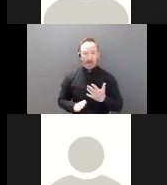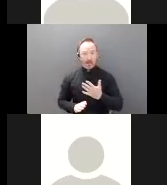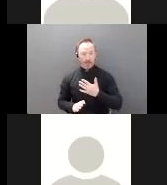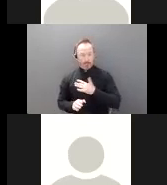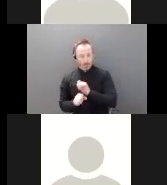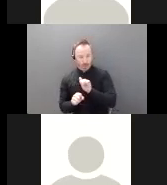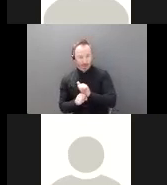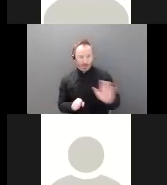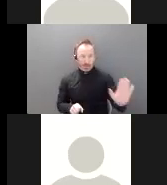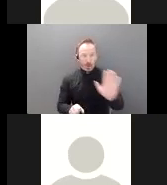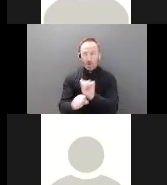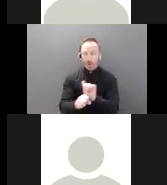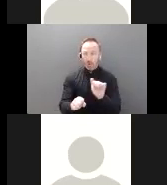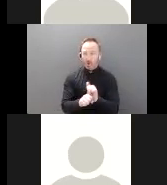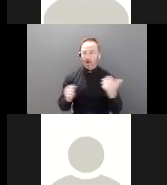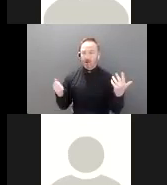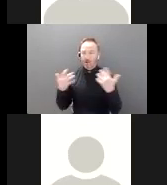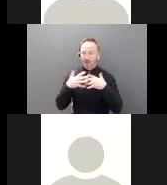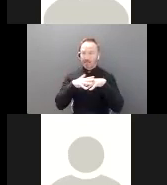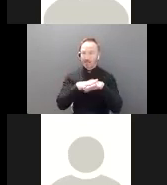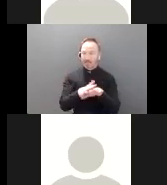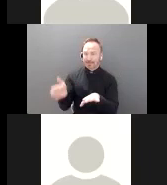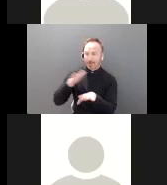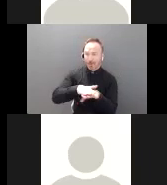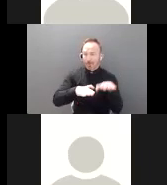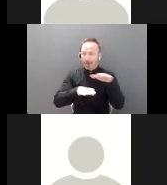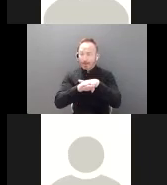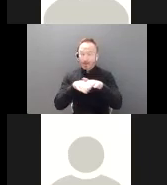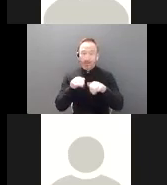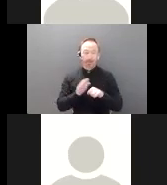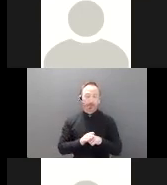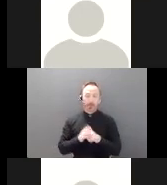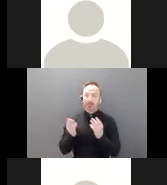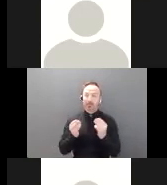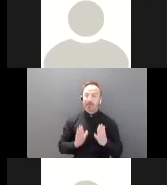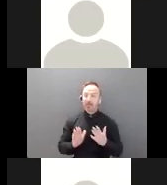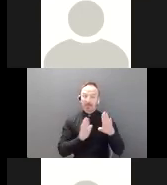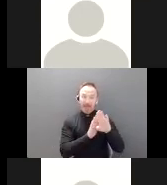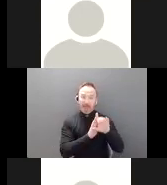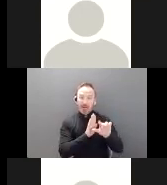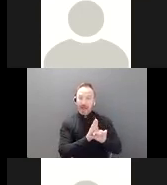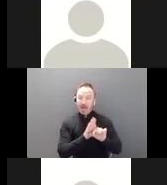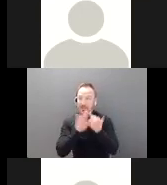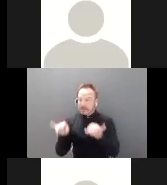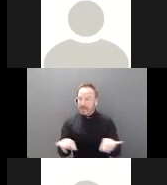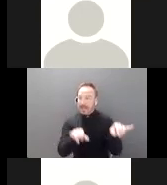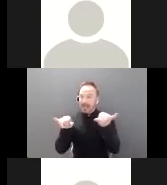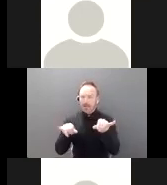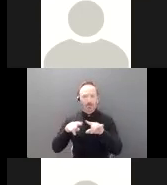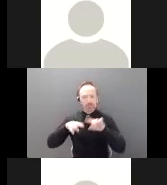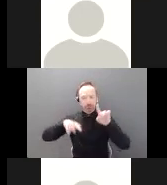safety of all family members. So mediators come from a variety of backgrounds, and some of you listening today may